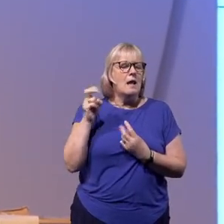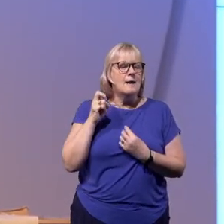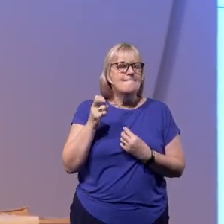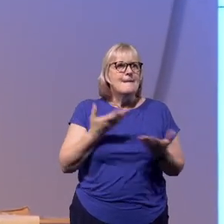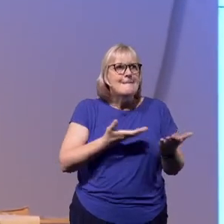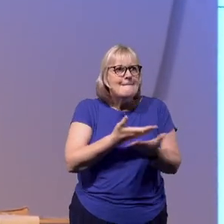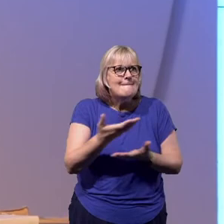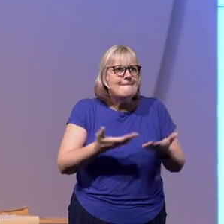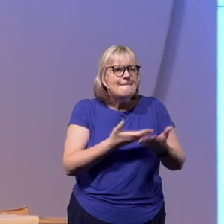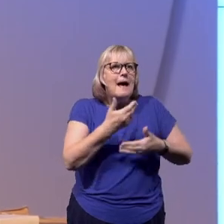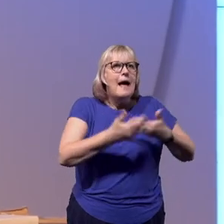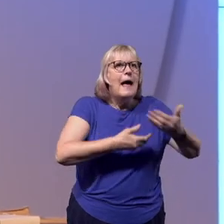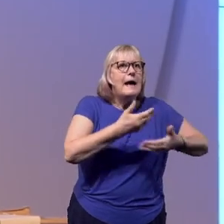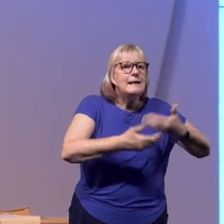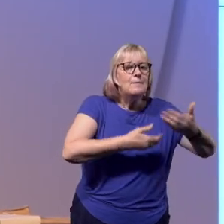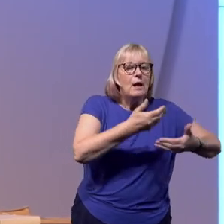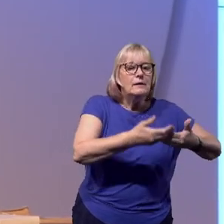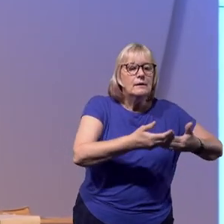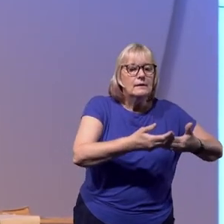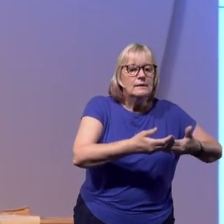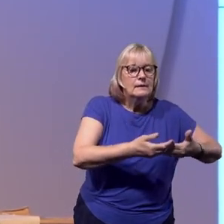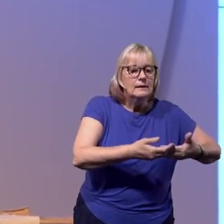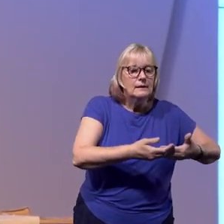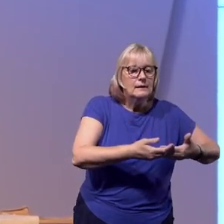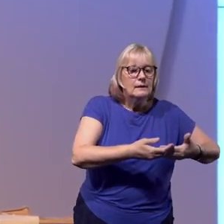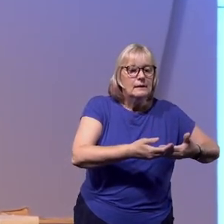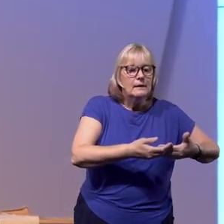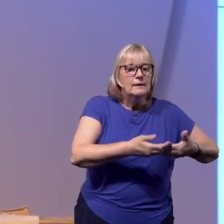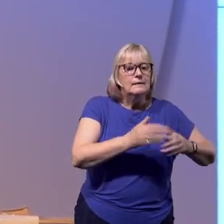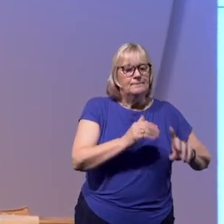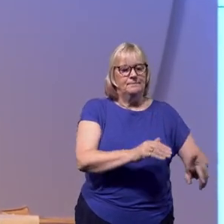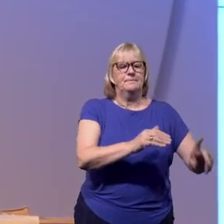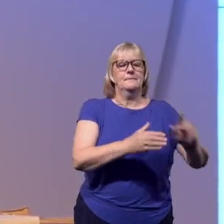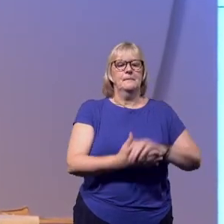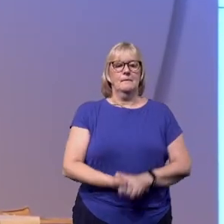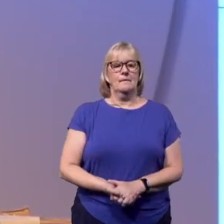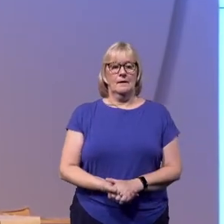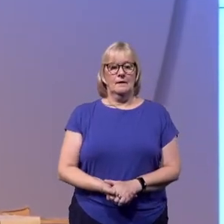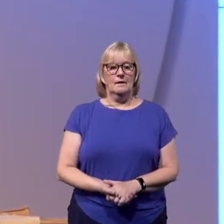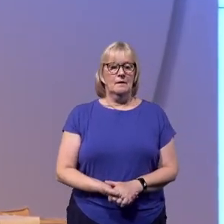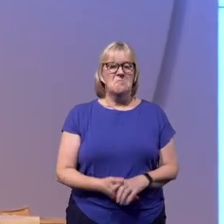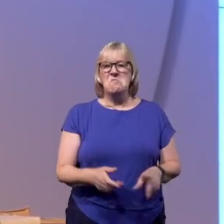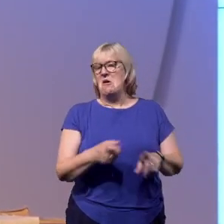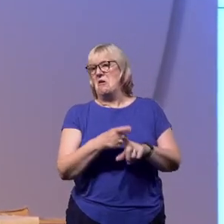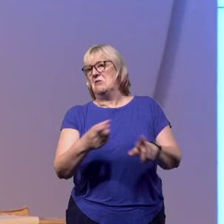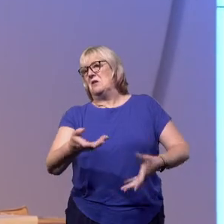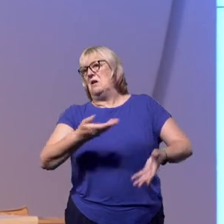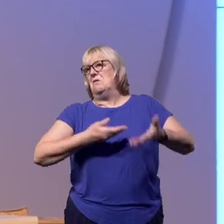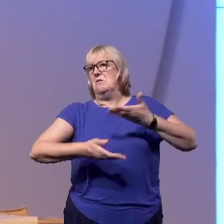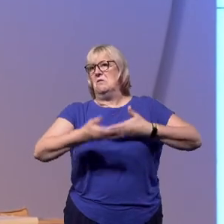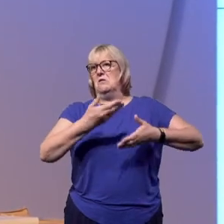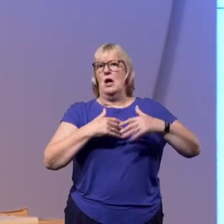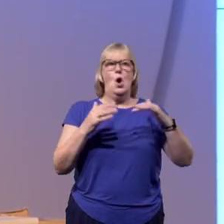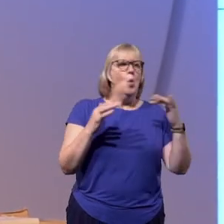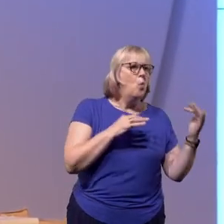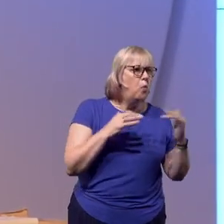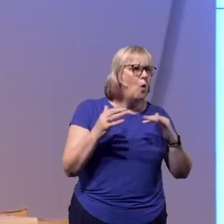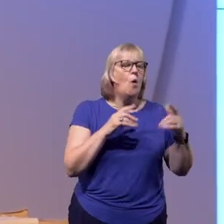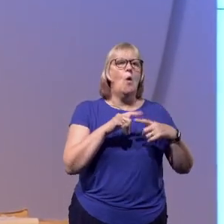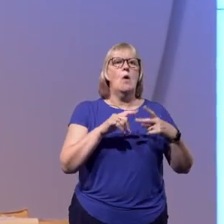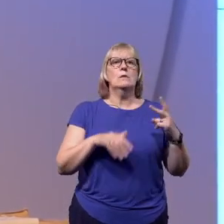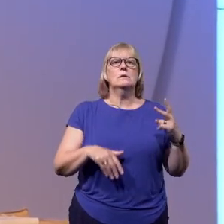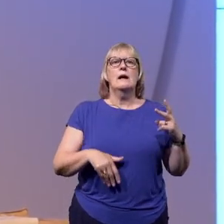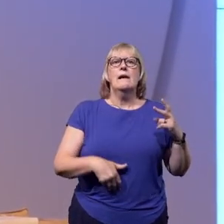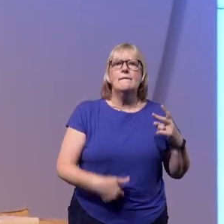Explore, explain. What's the next thing to say? Encourage from your own life. How do you get that? So the first, and they talk about, you know, the wars and the damage